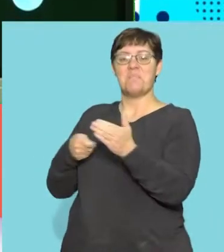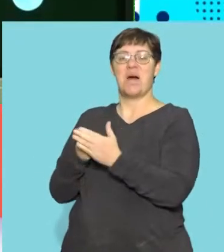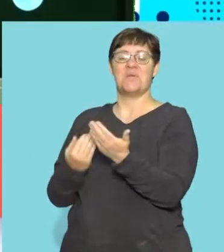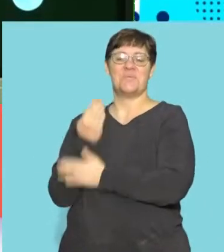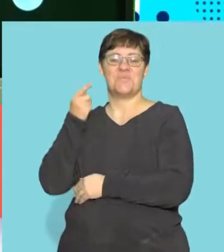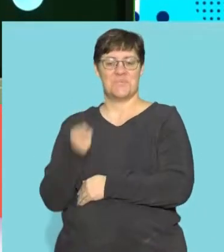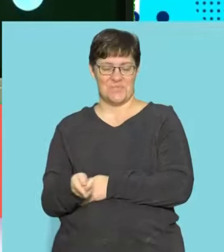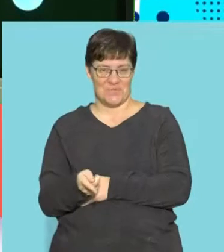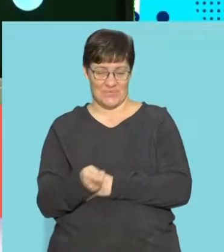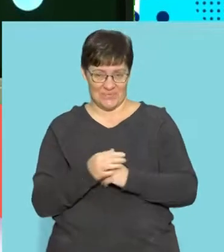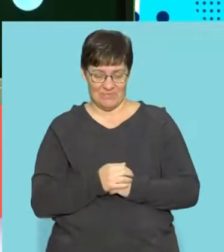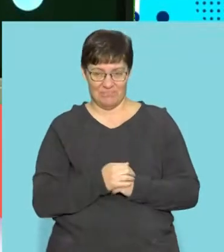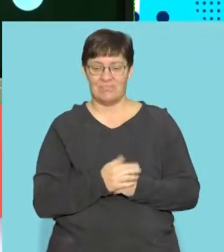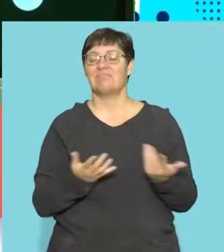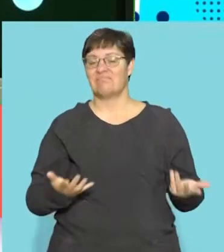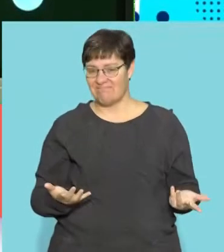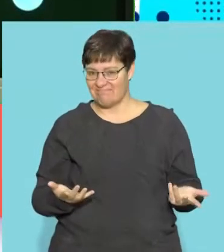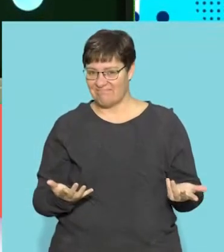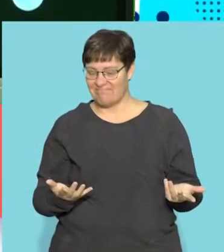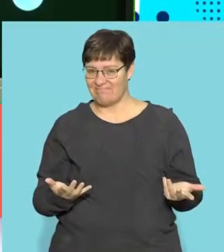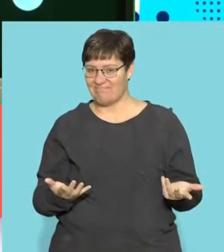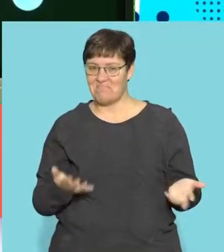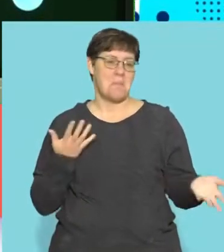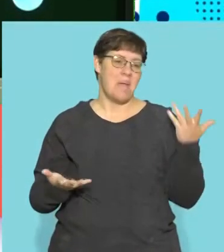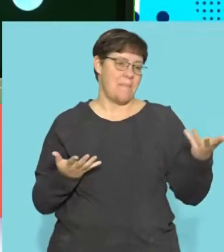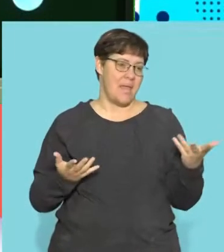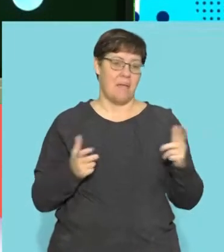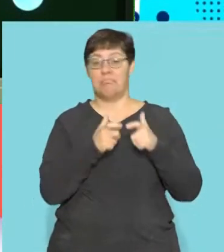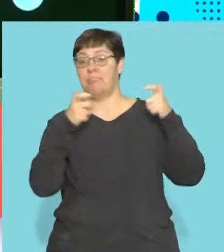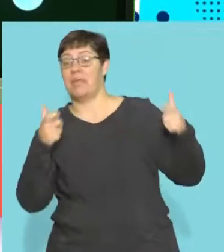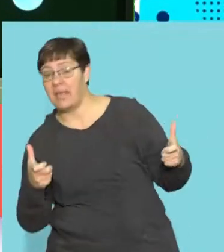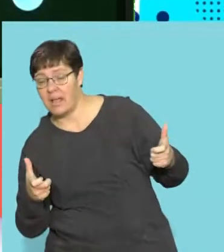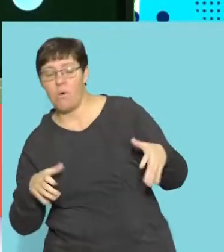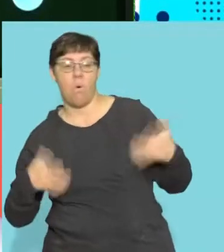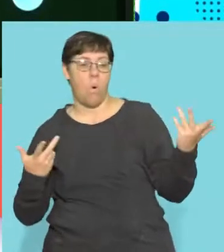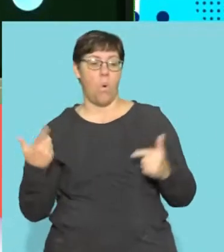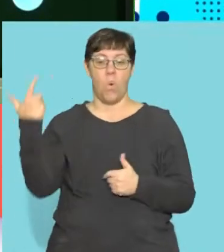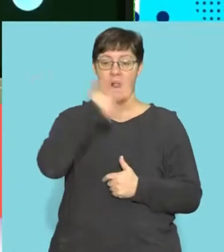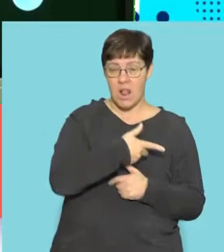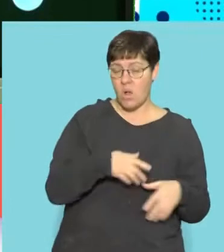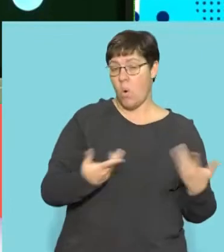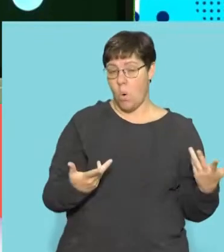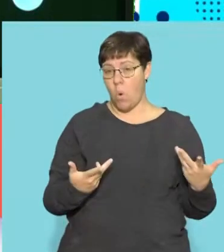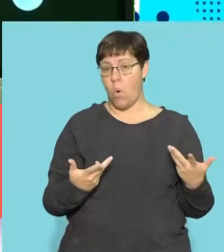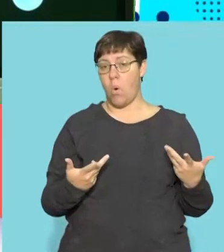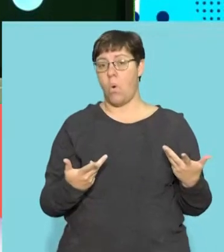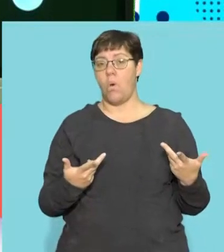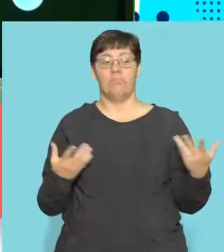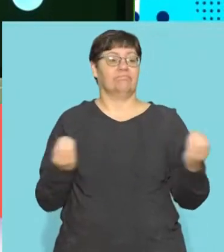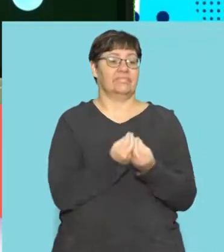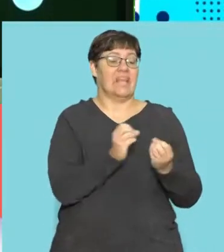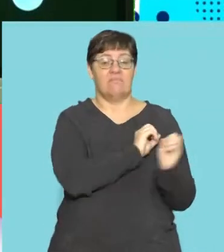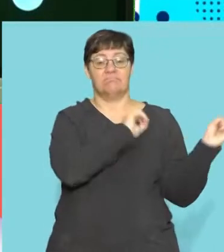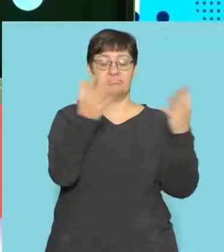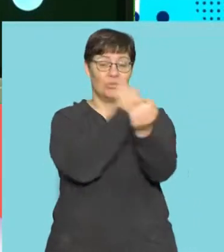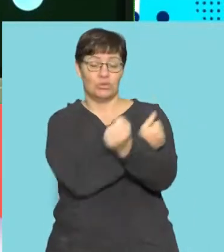a month-to-month basis, and then buy the new car, maybe a bigger car that will now transport bigger goods